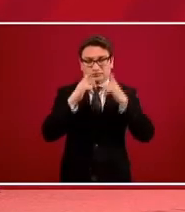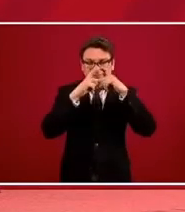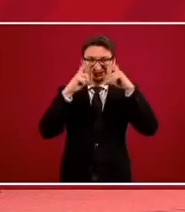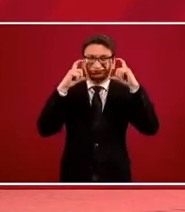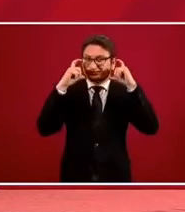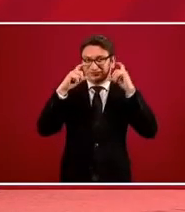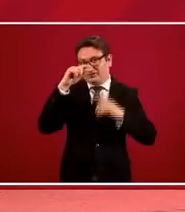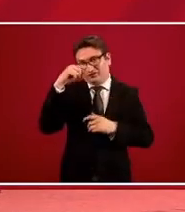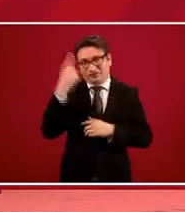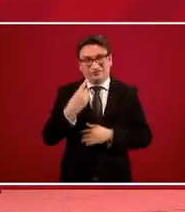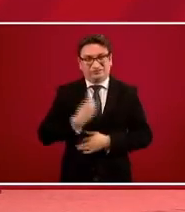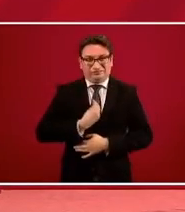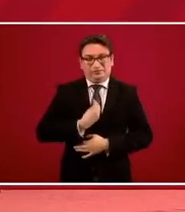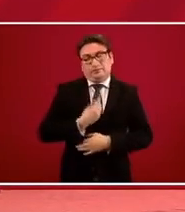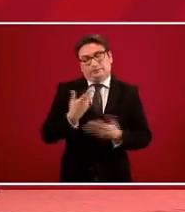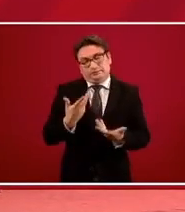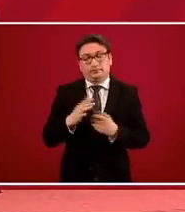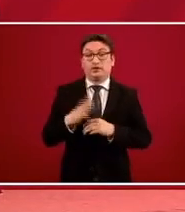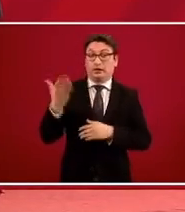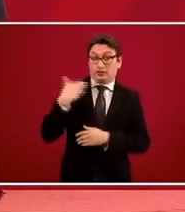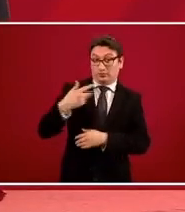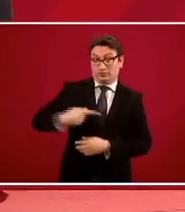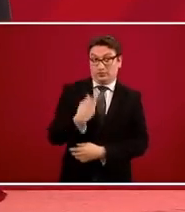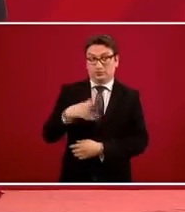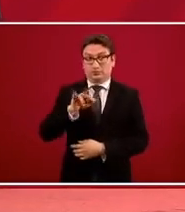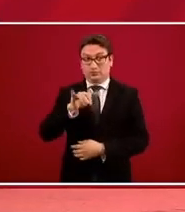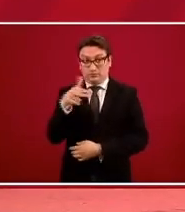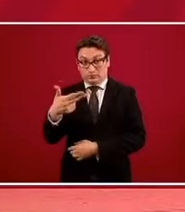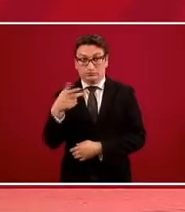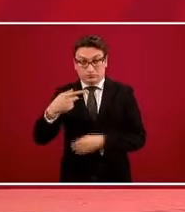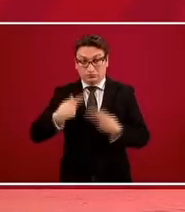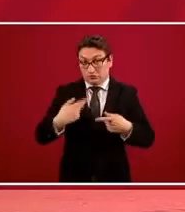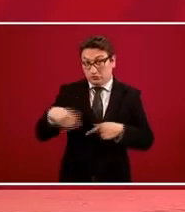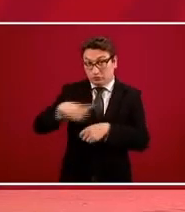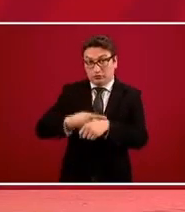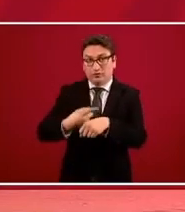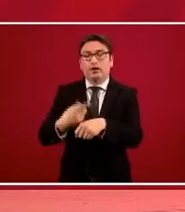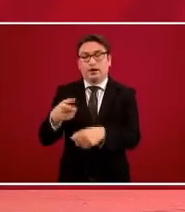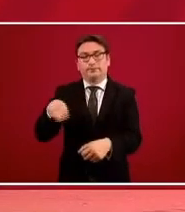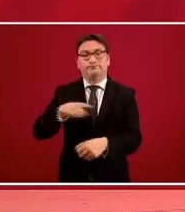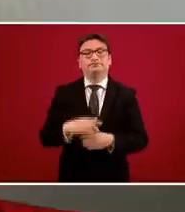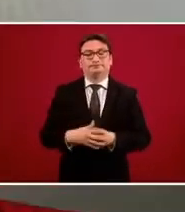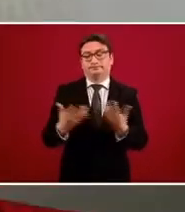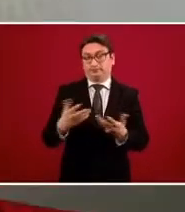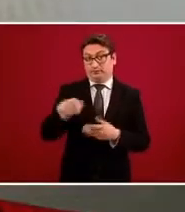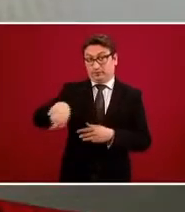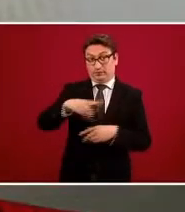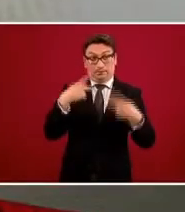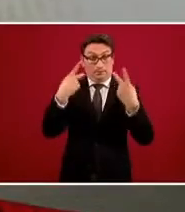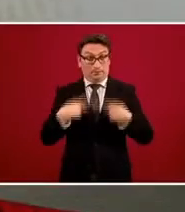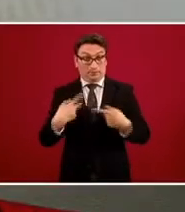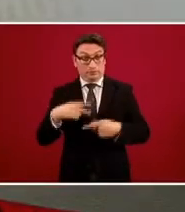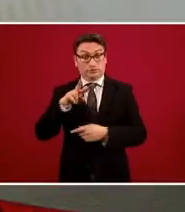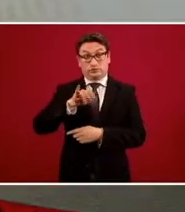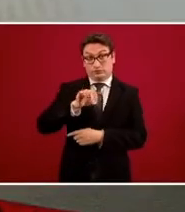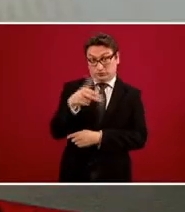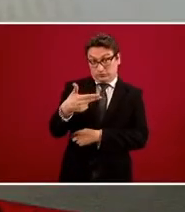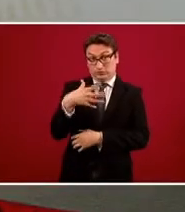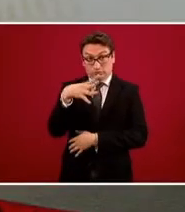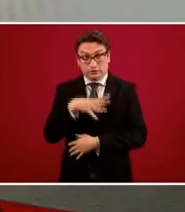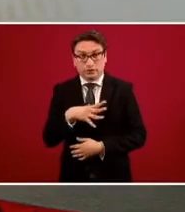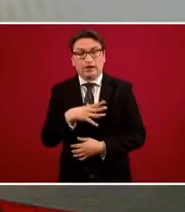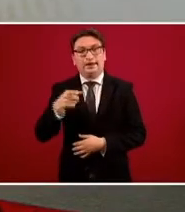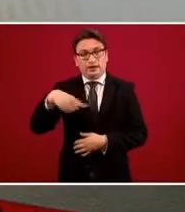to keep a mask on these conditions. So, and talking